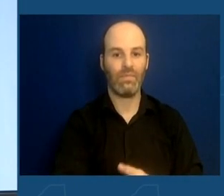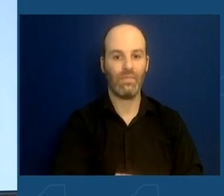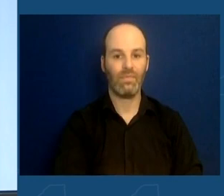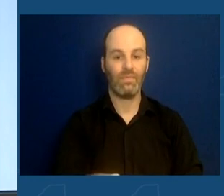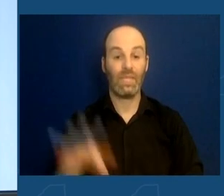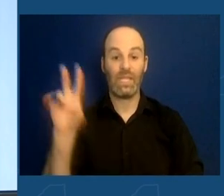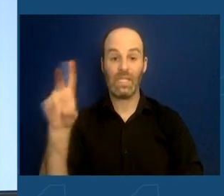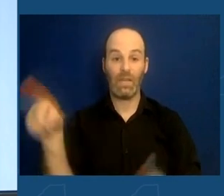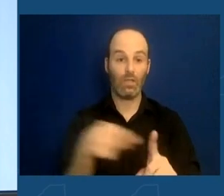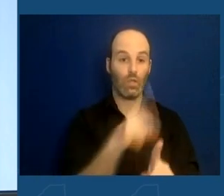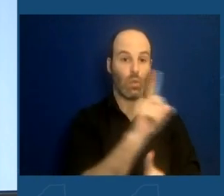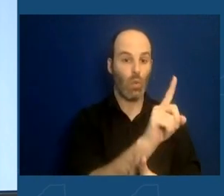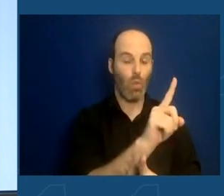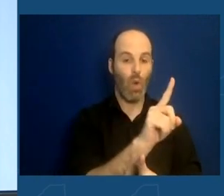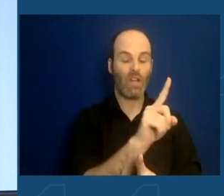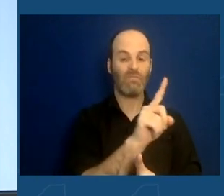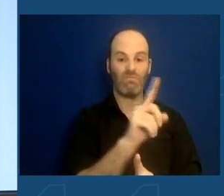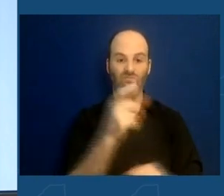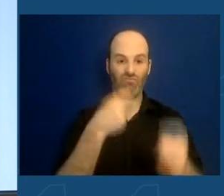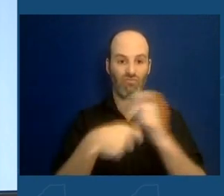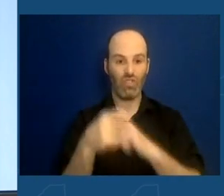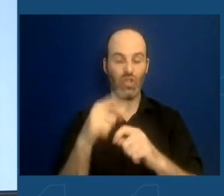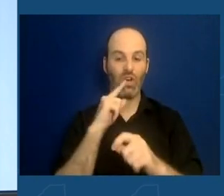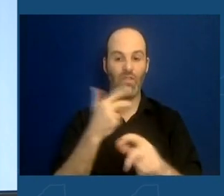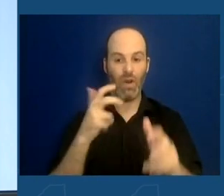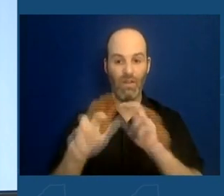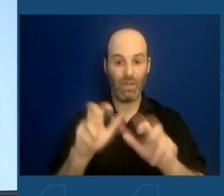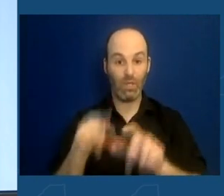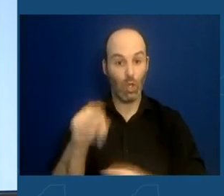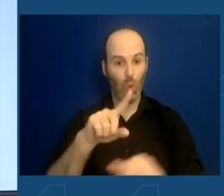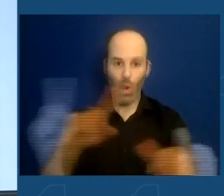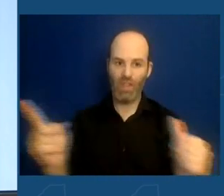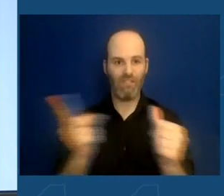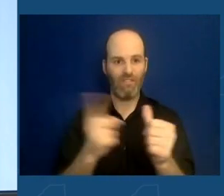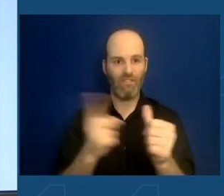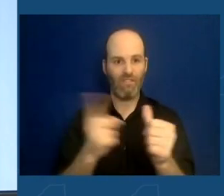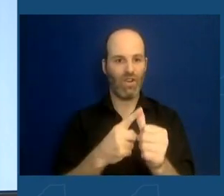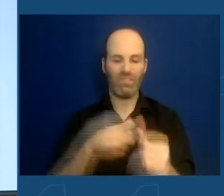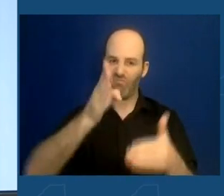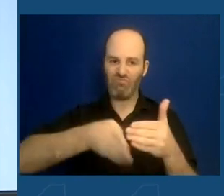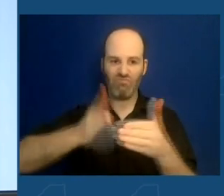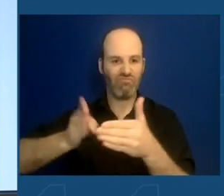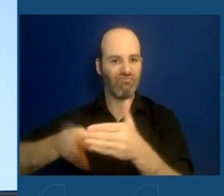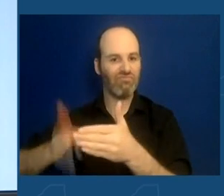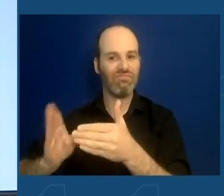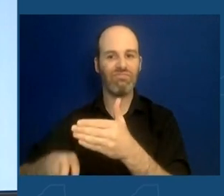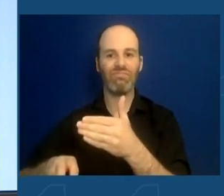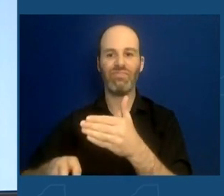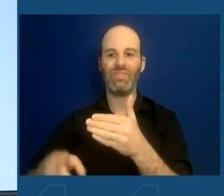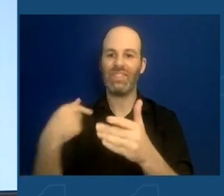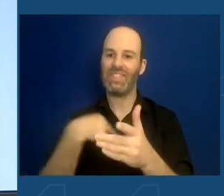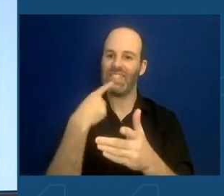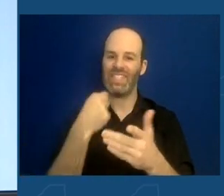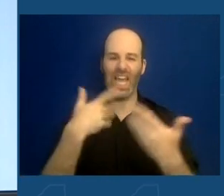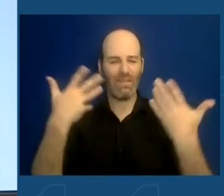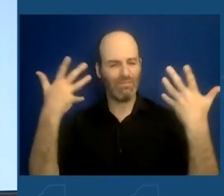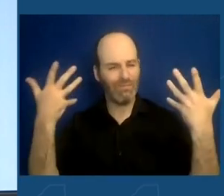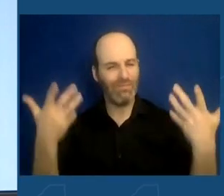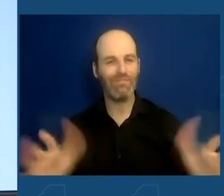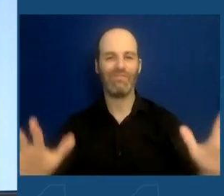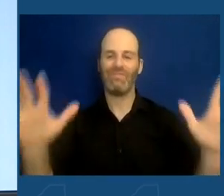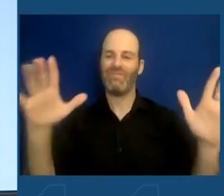So you are the first one to be completed, first one to say, finally, the construction is